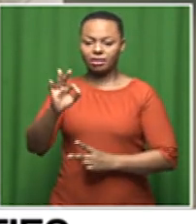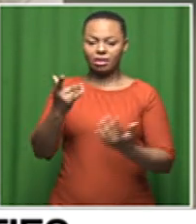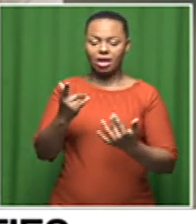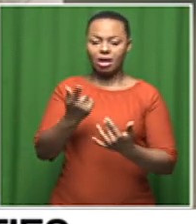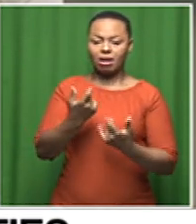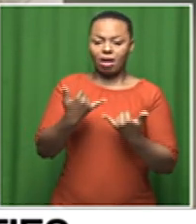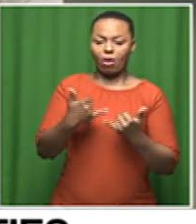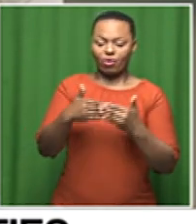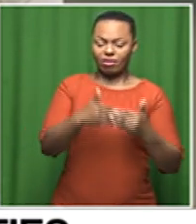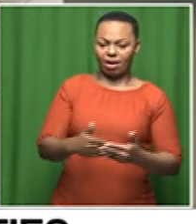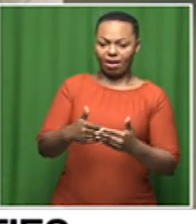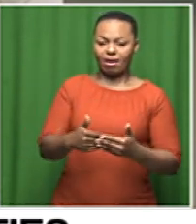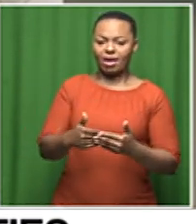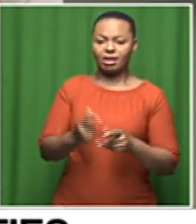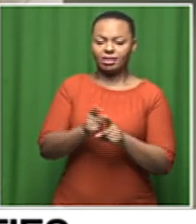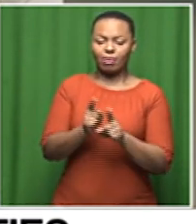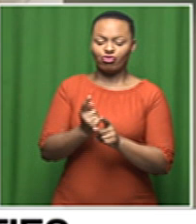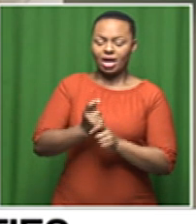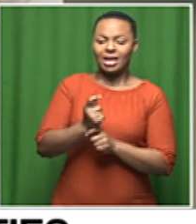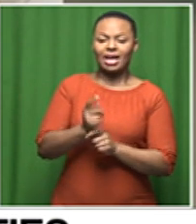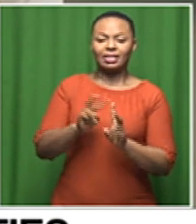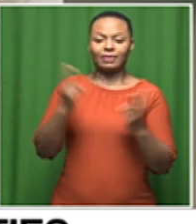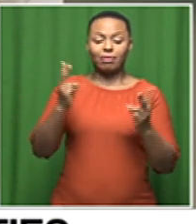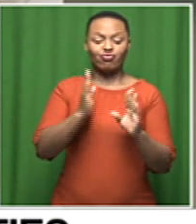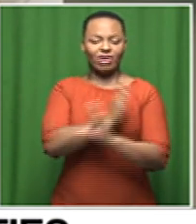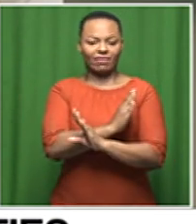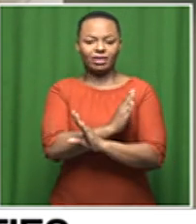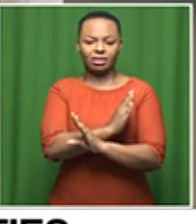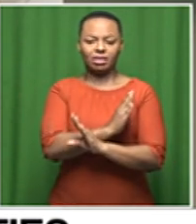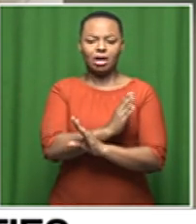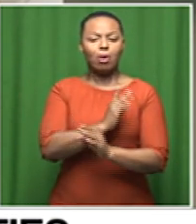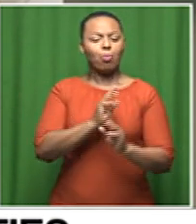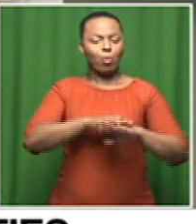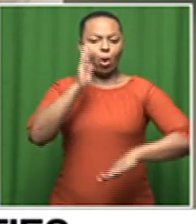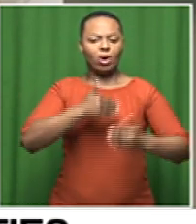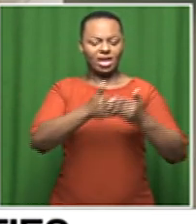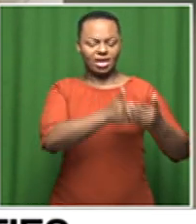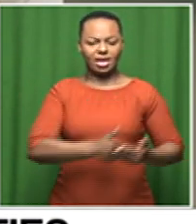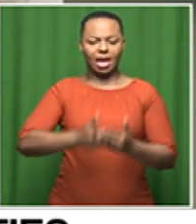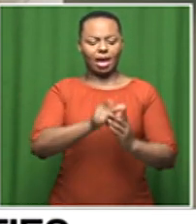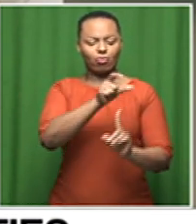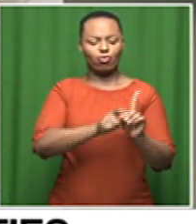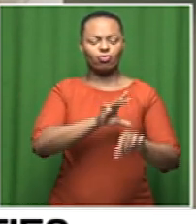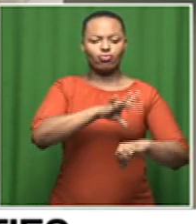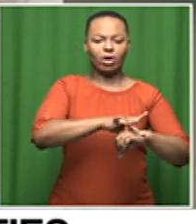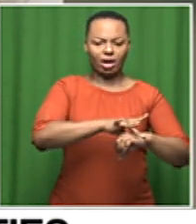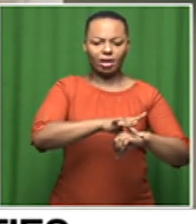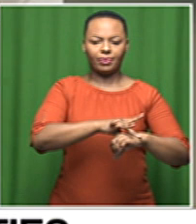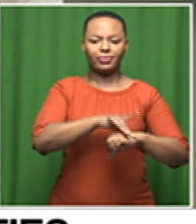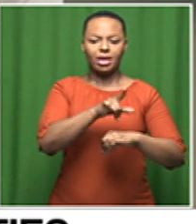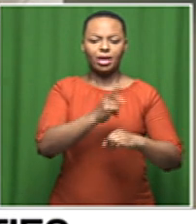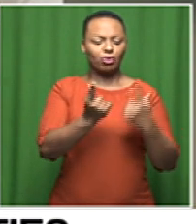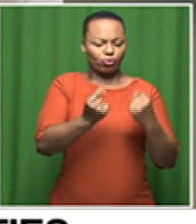with private, I think the care is extra. They do what they need to